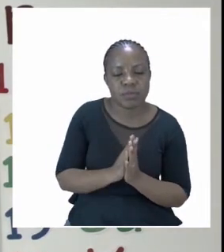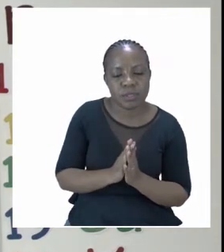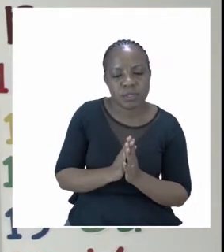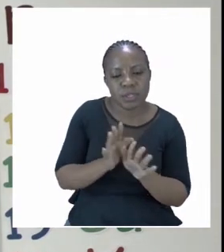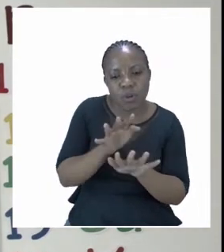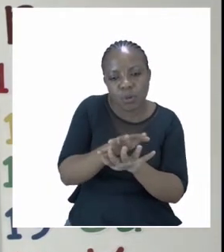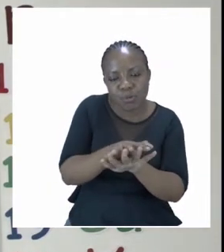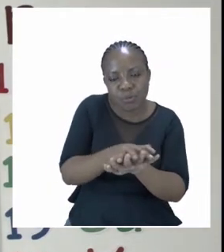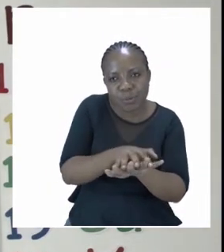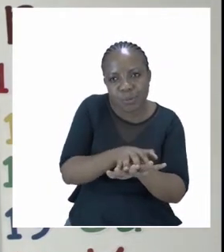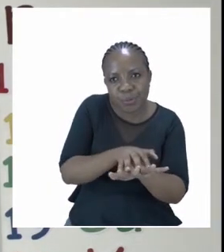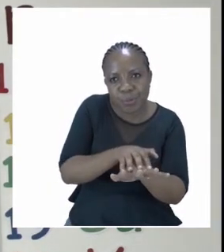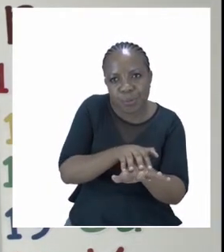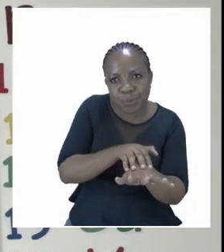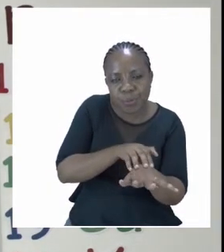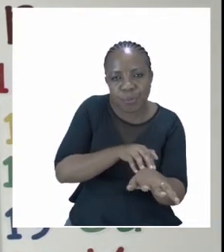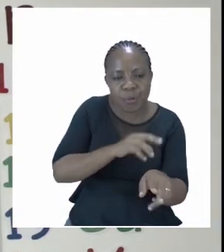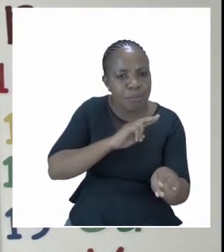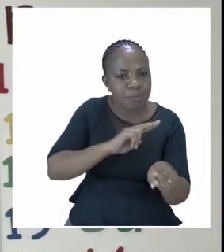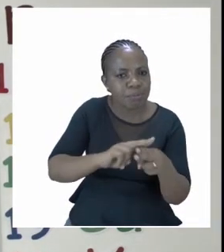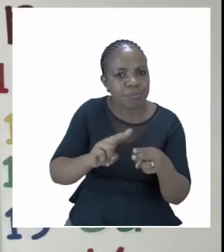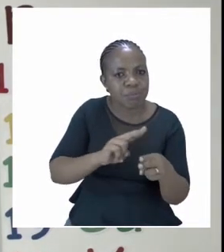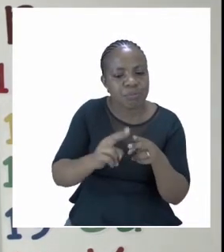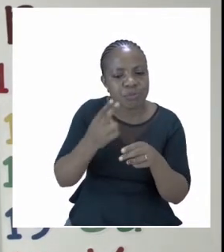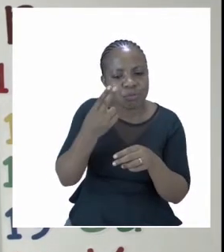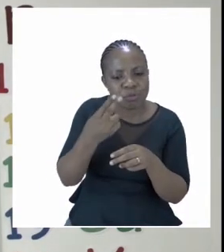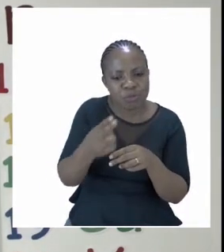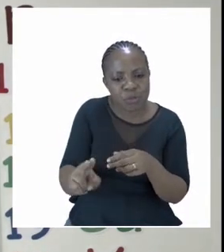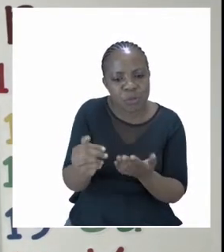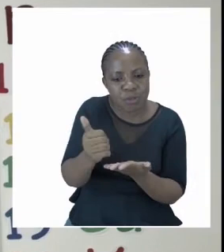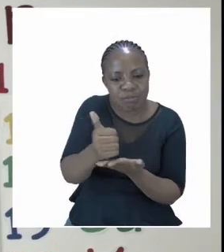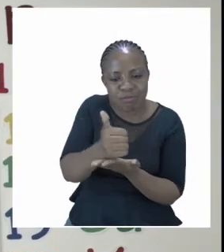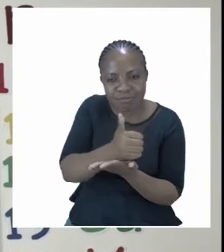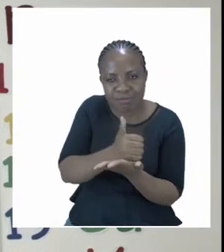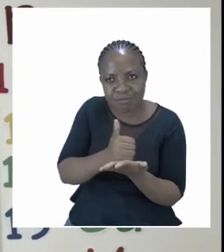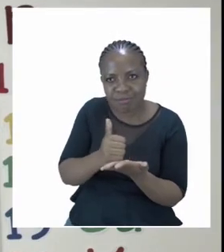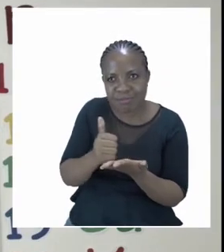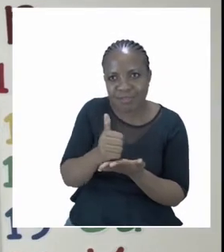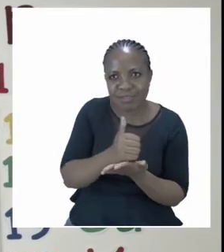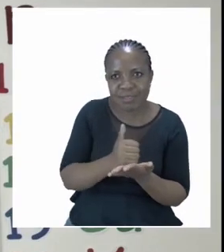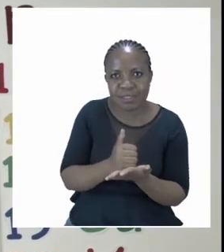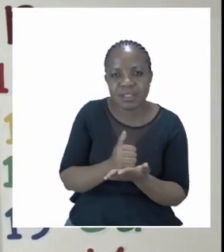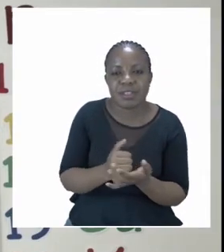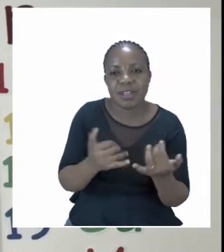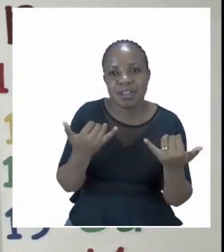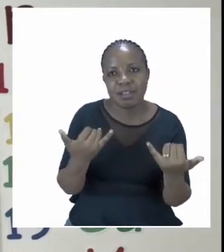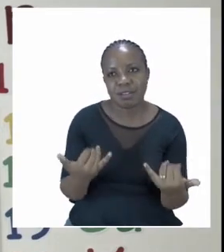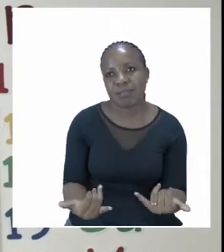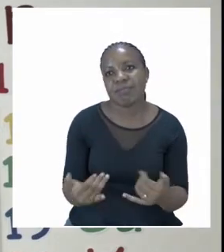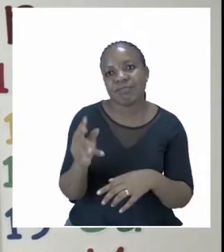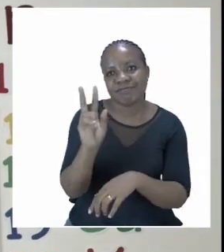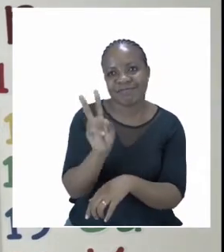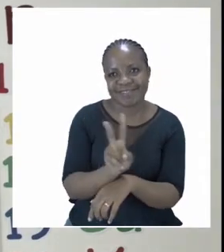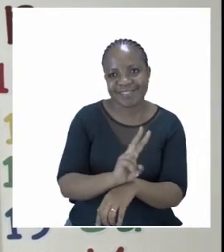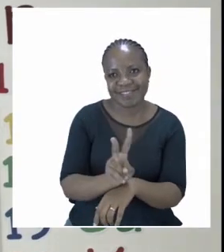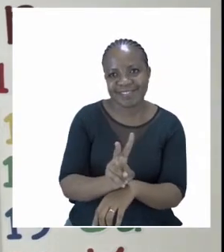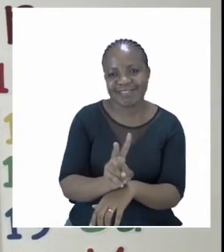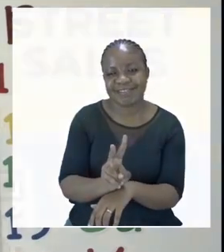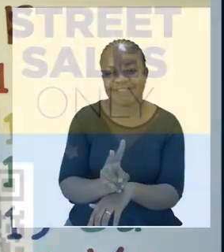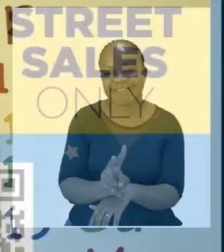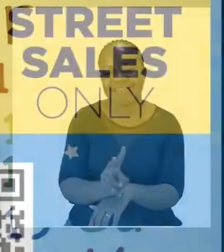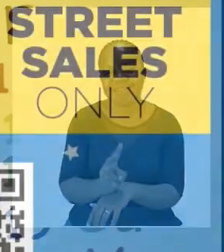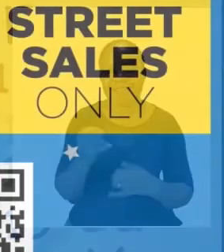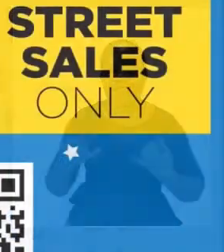that you're doing it neatly. I will see you right after our short advert break. Have